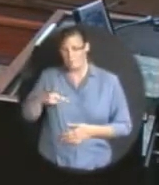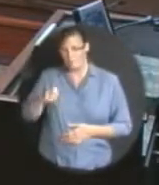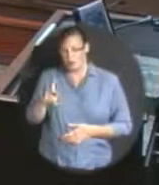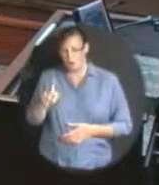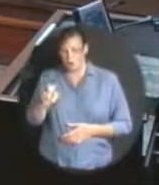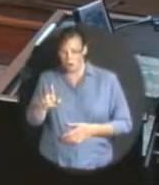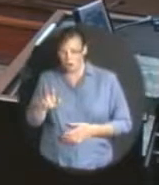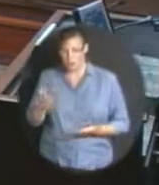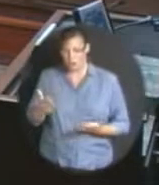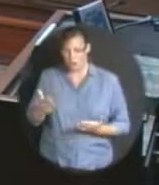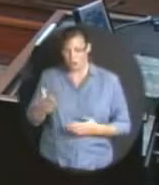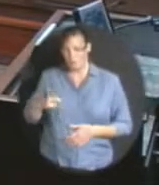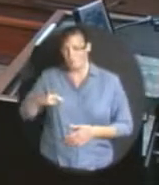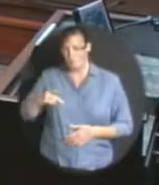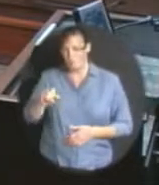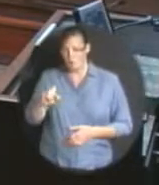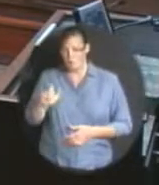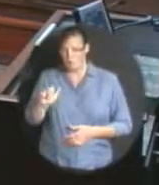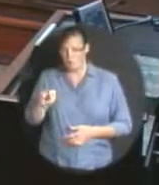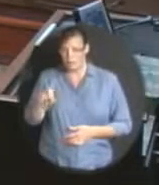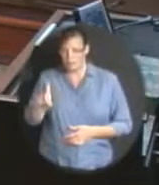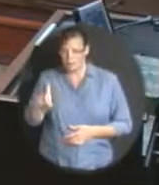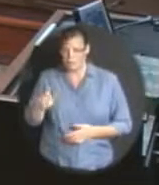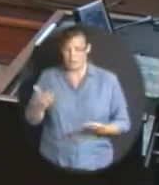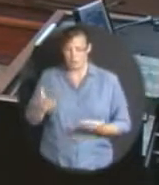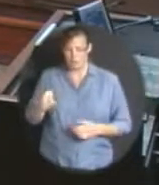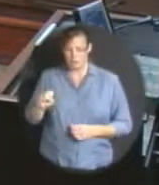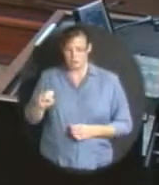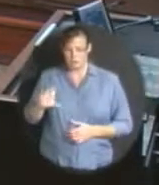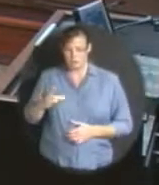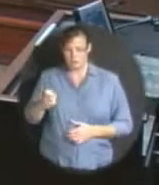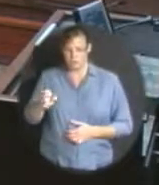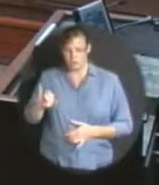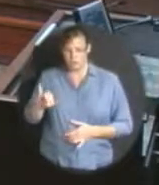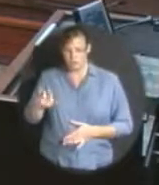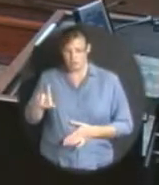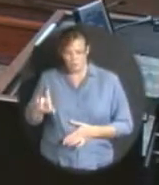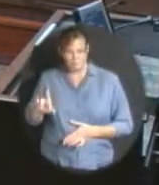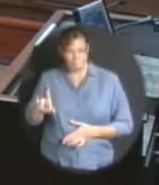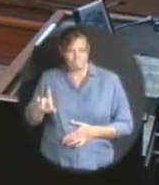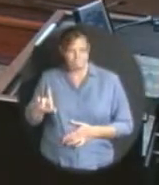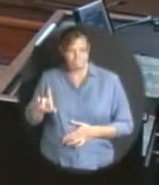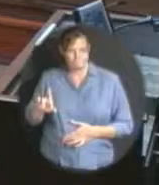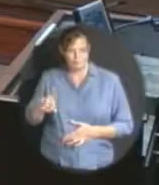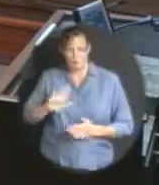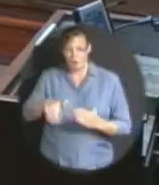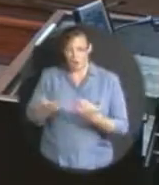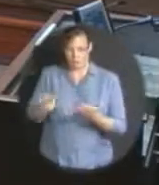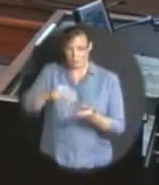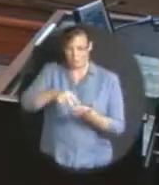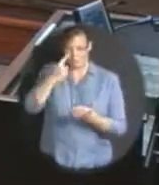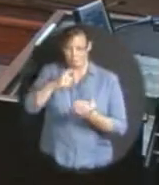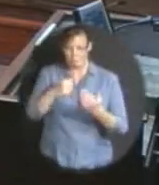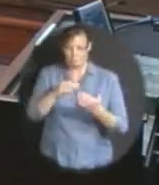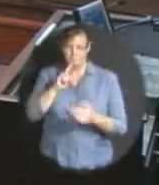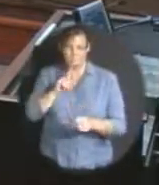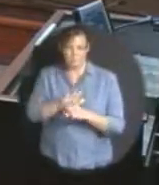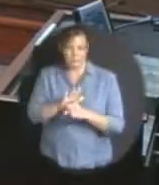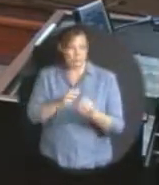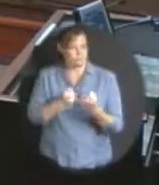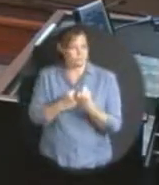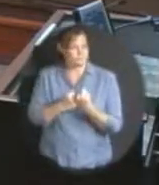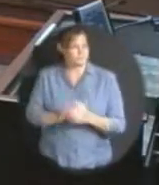Parker? Here. Mr. Poland? Here. Mr. Scheer? Would you all rise, please, for the pledge?